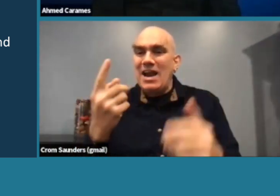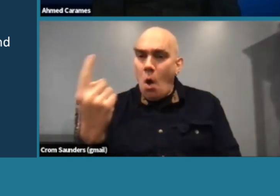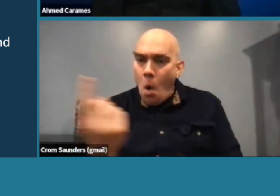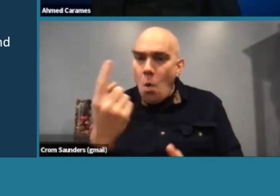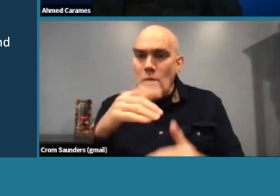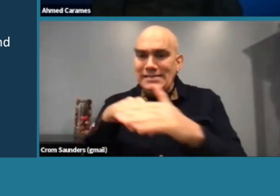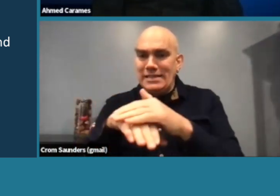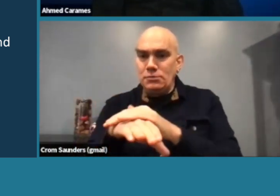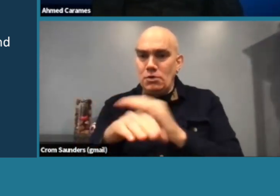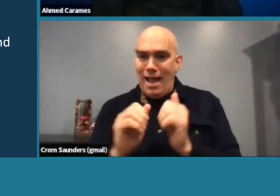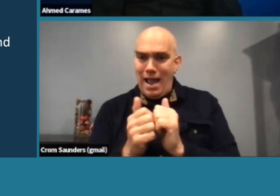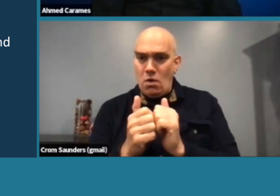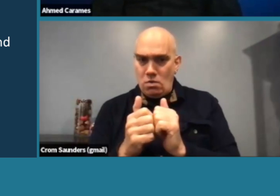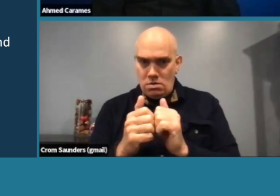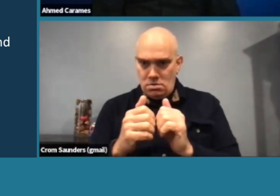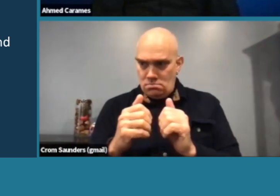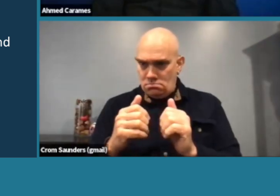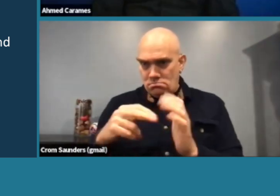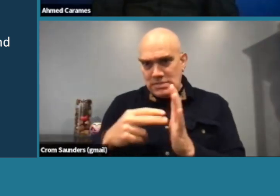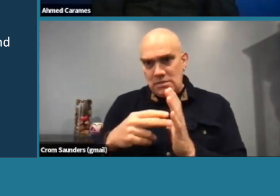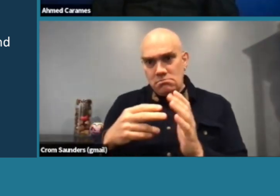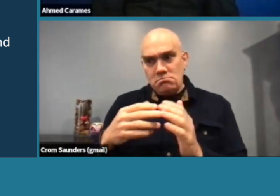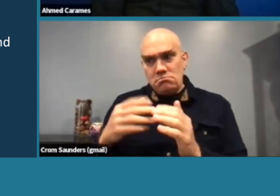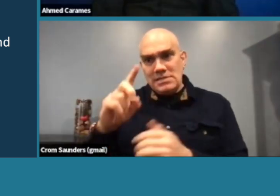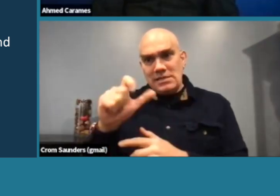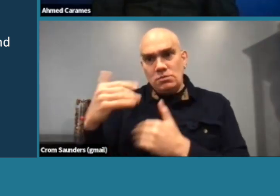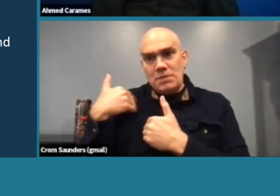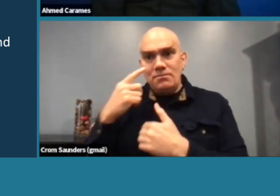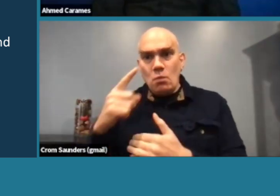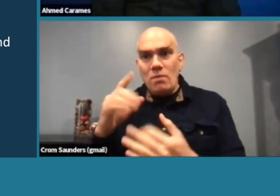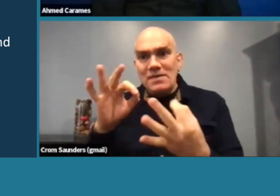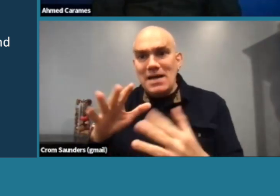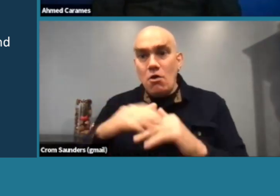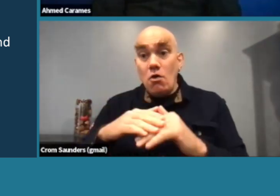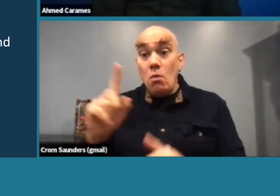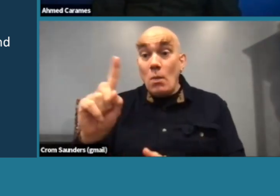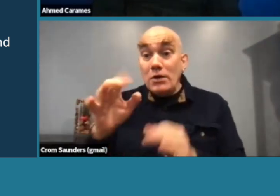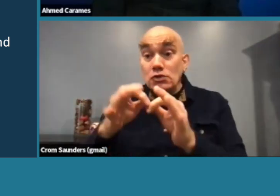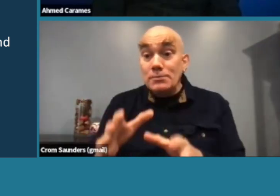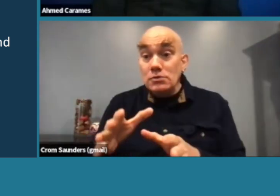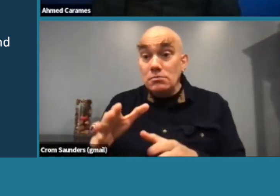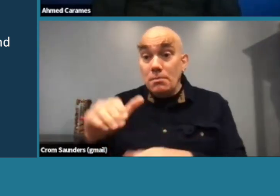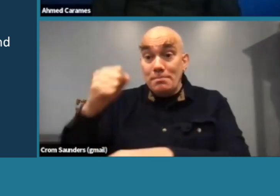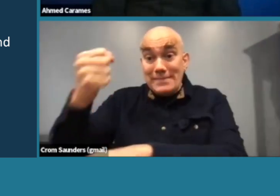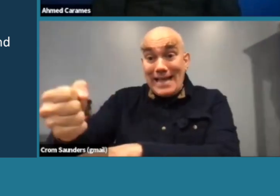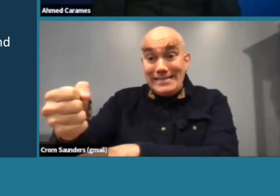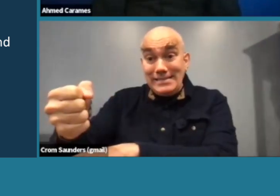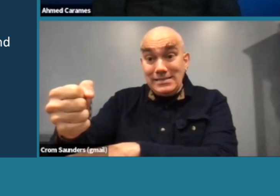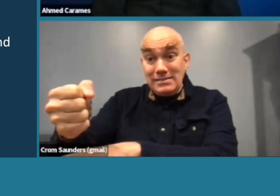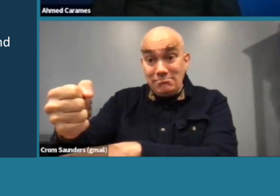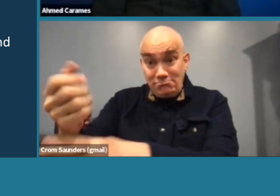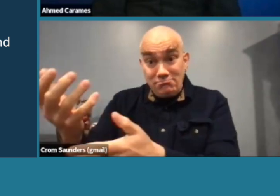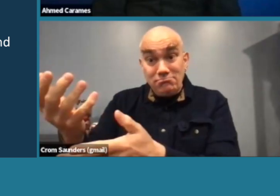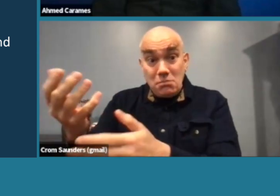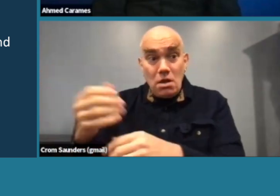Then we take a look at that and see how we can still make sure that that signing is accessible. So the DASL will